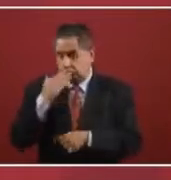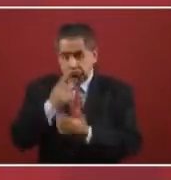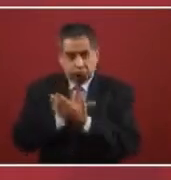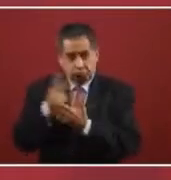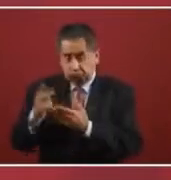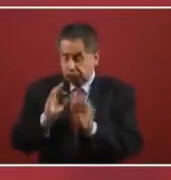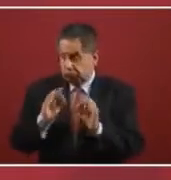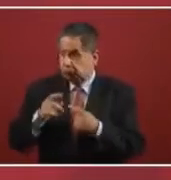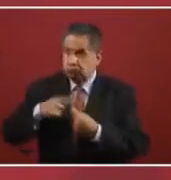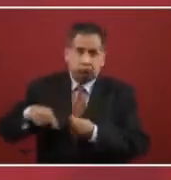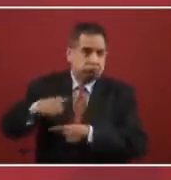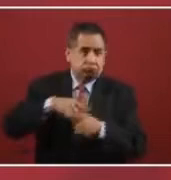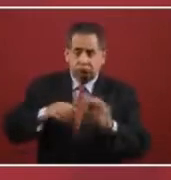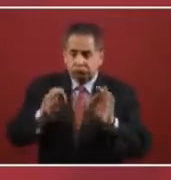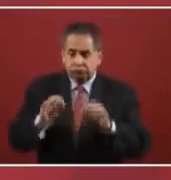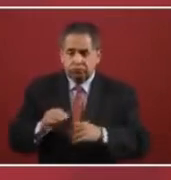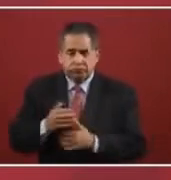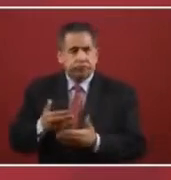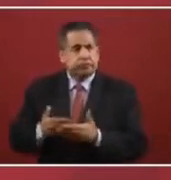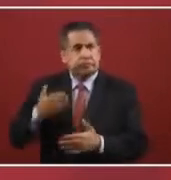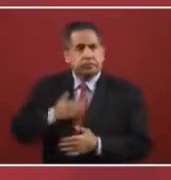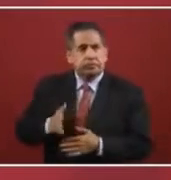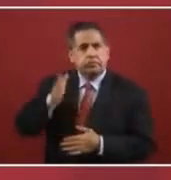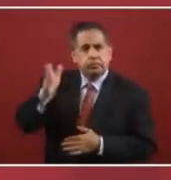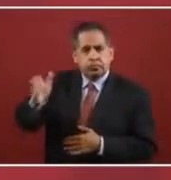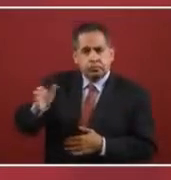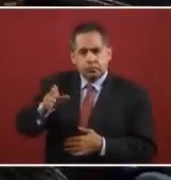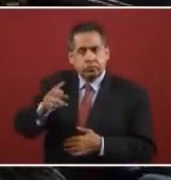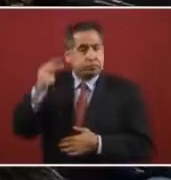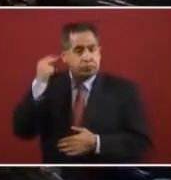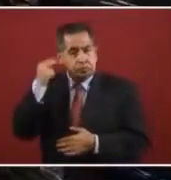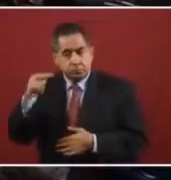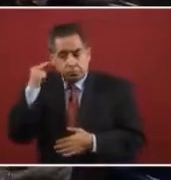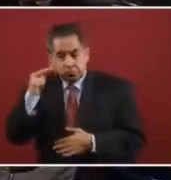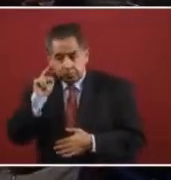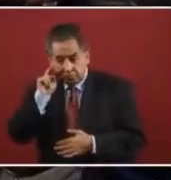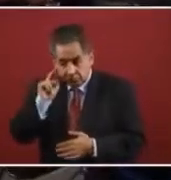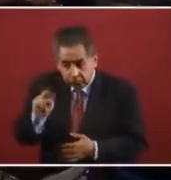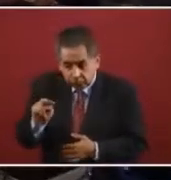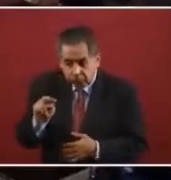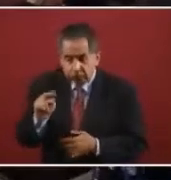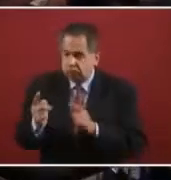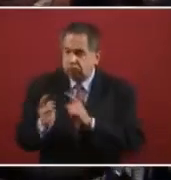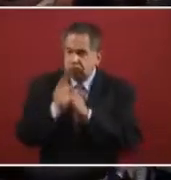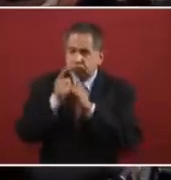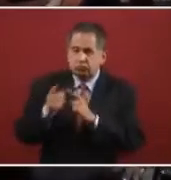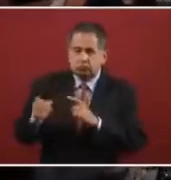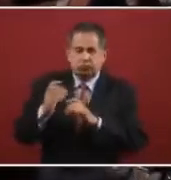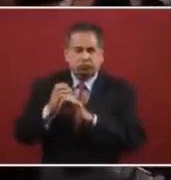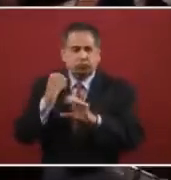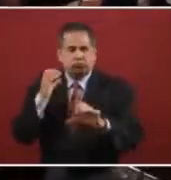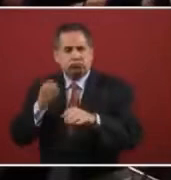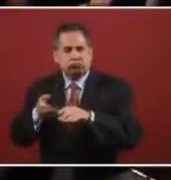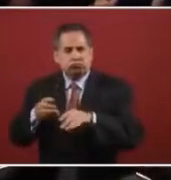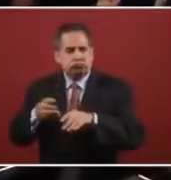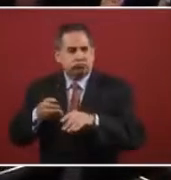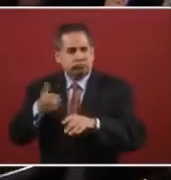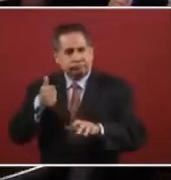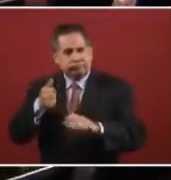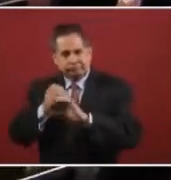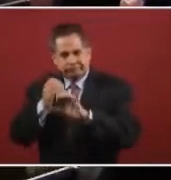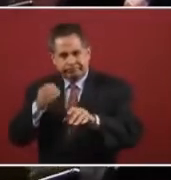And the program is very good. When I went to Veracruz, I found a